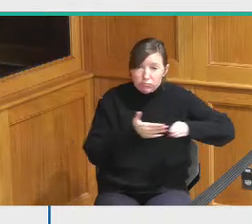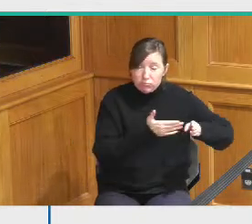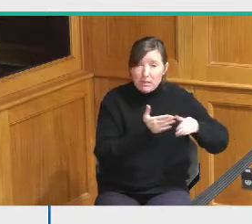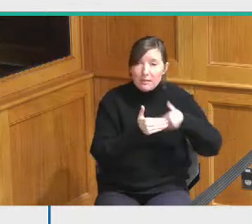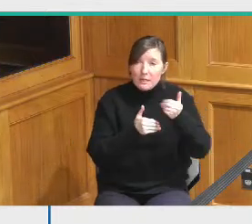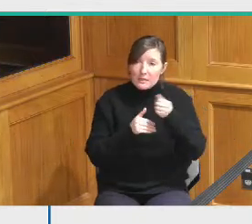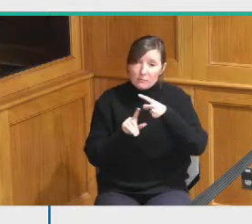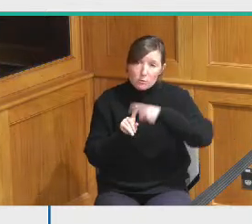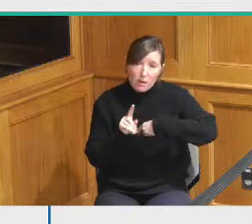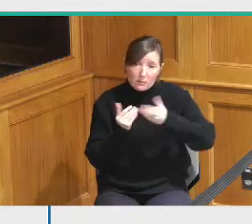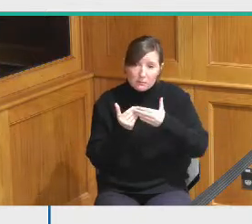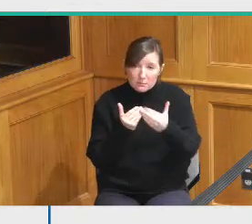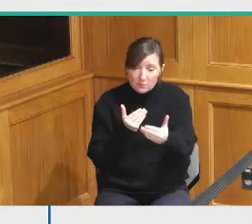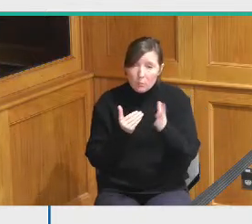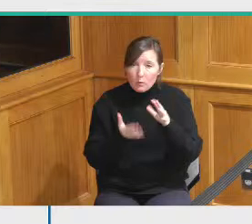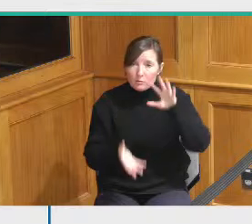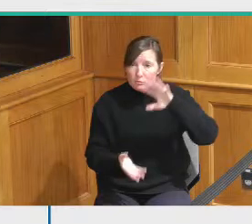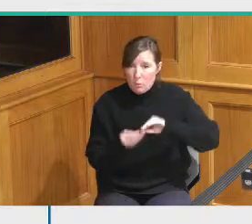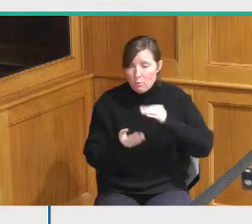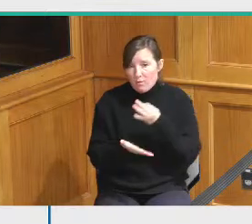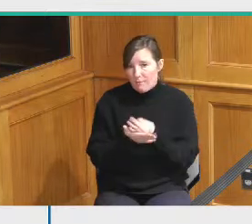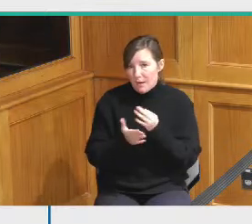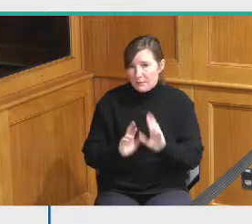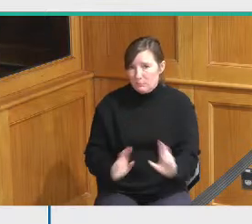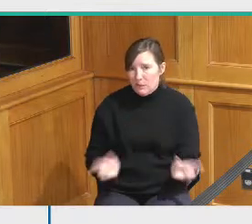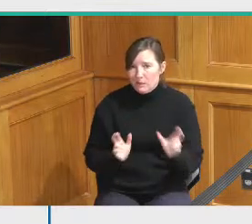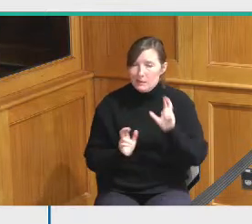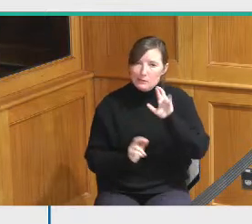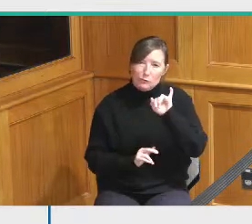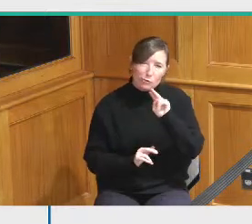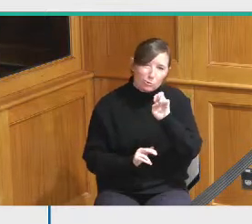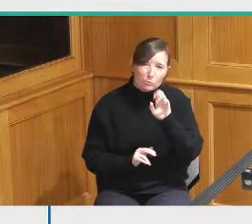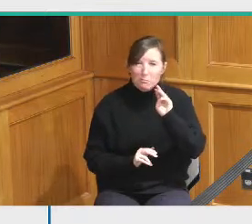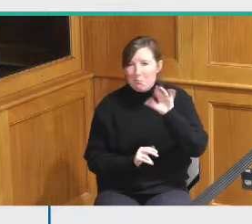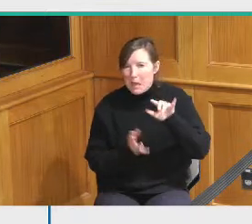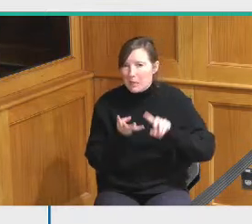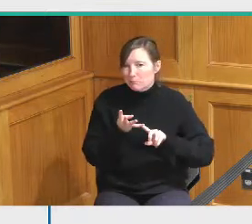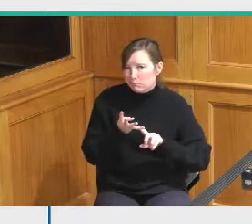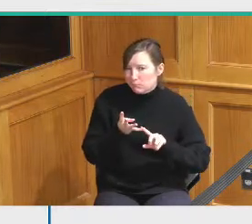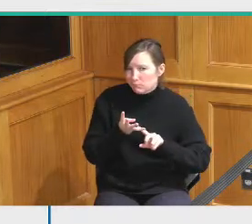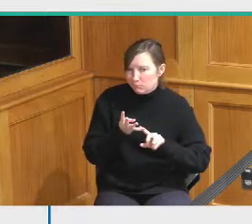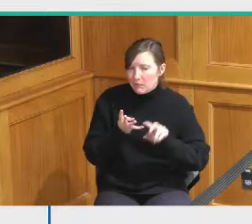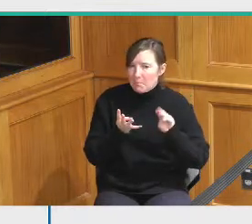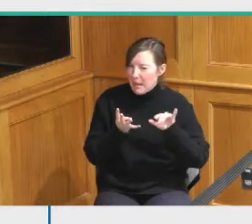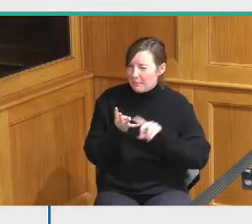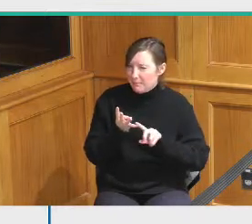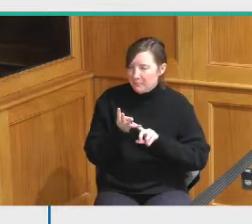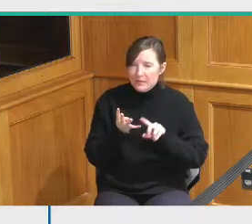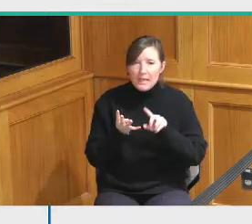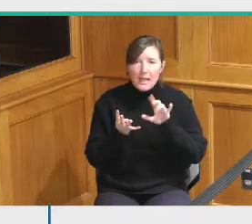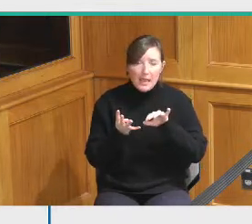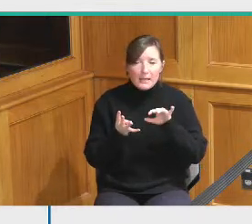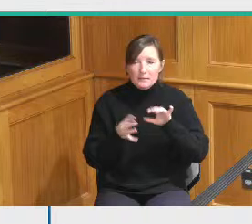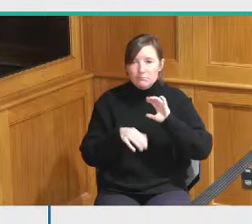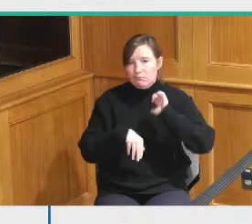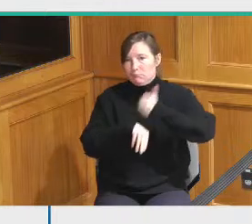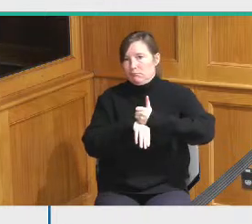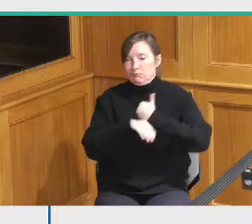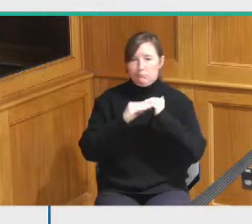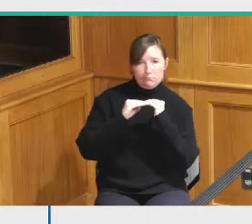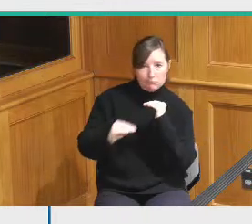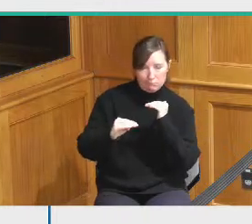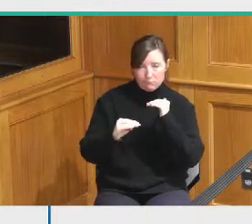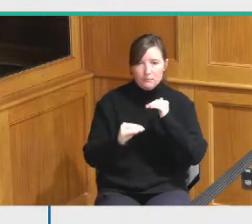on the financing by June or late May, and securing the guaranteed maximum price from our construction